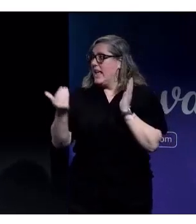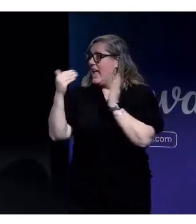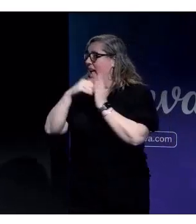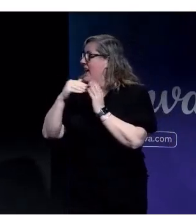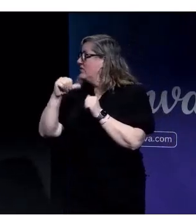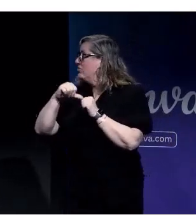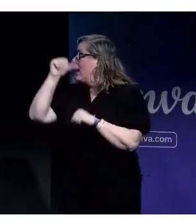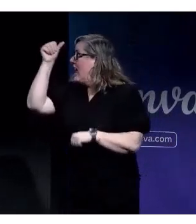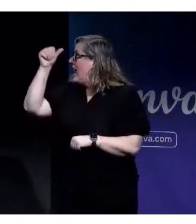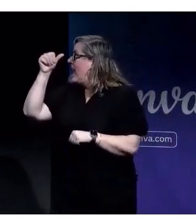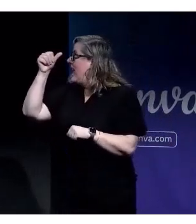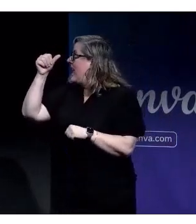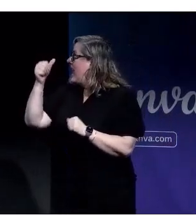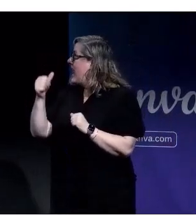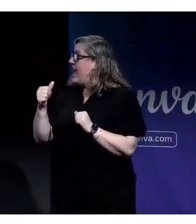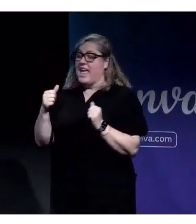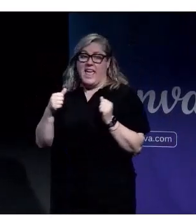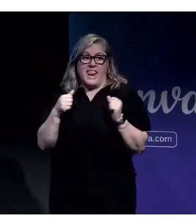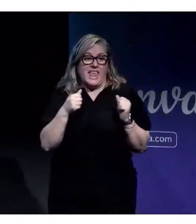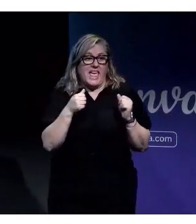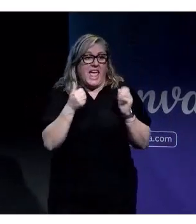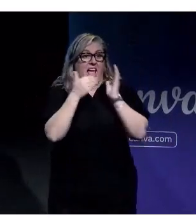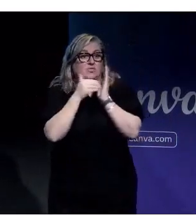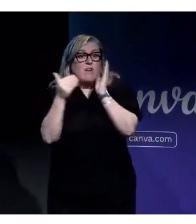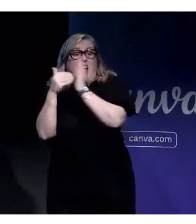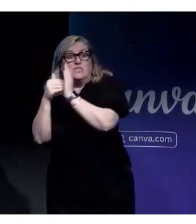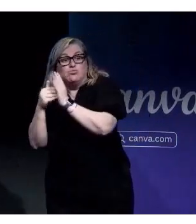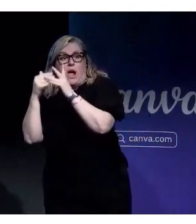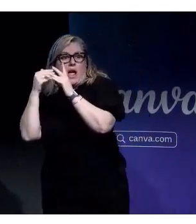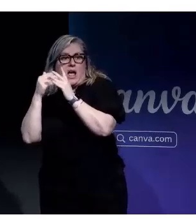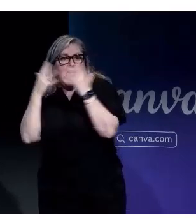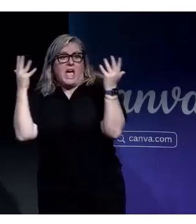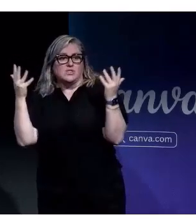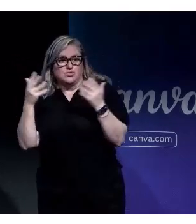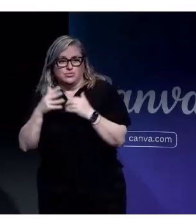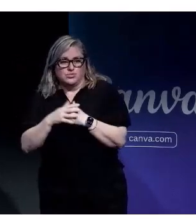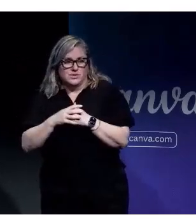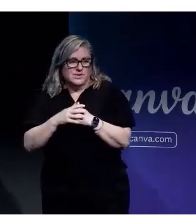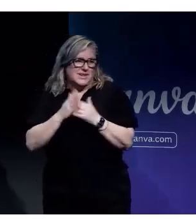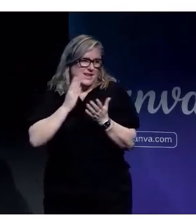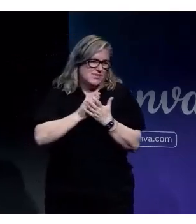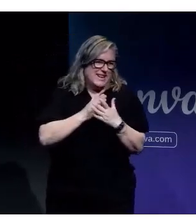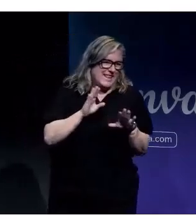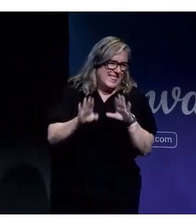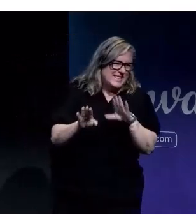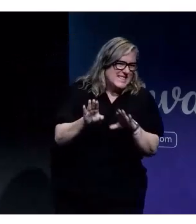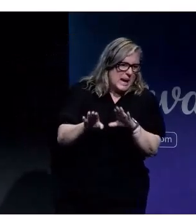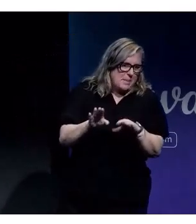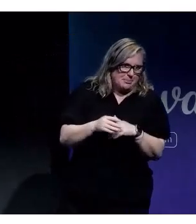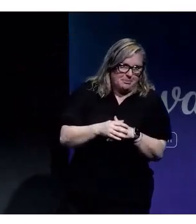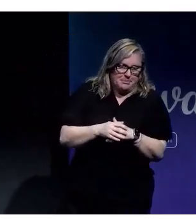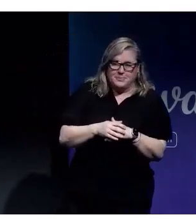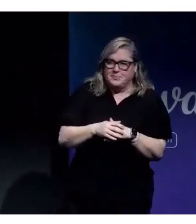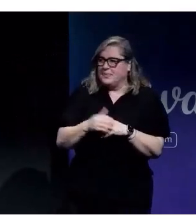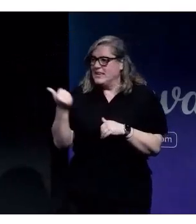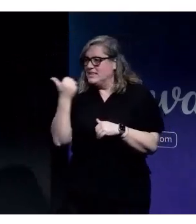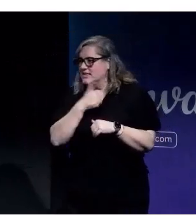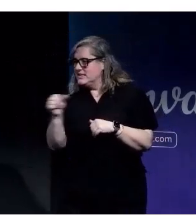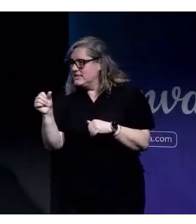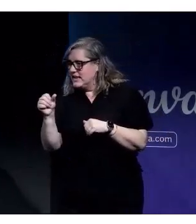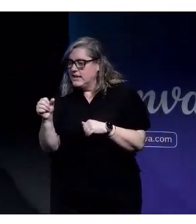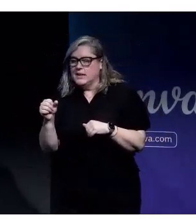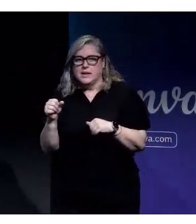large and extra, extra large. And frankly, they're much the same. We're still maintaining